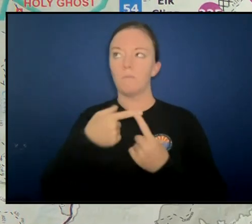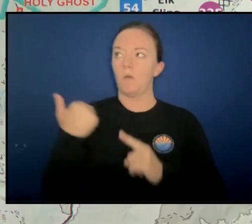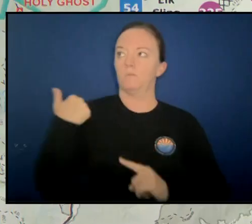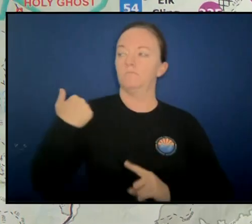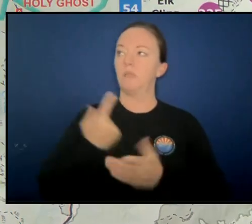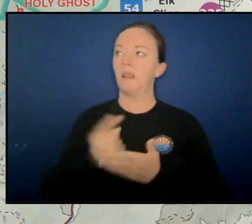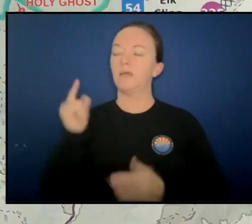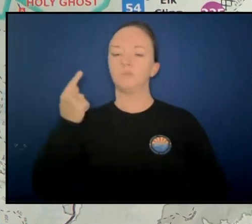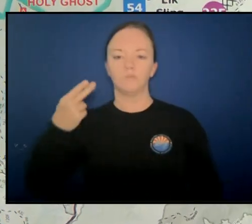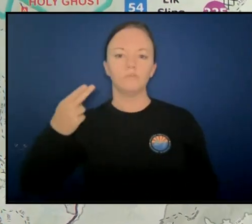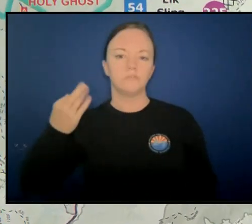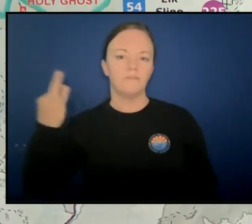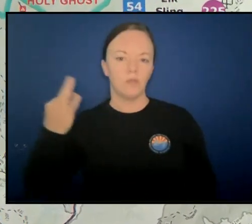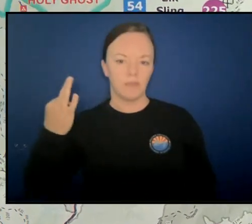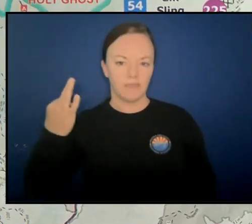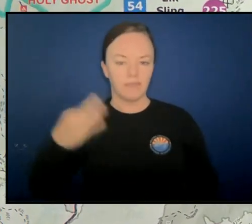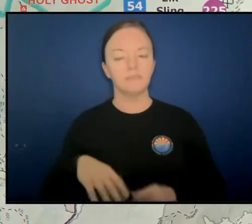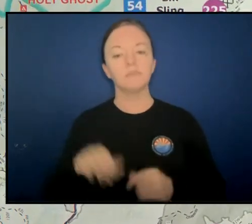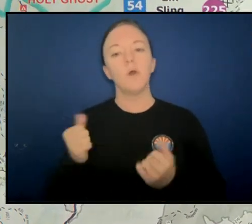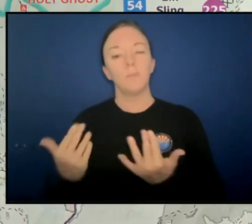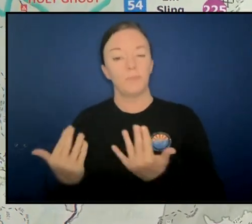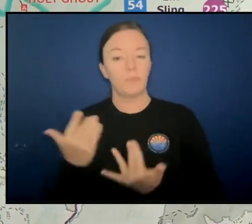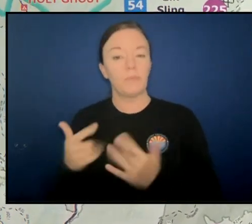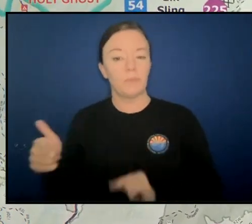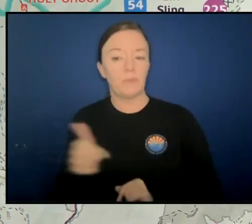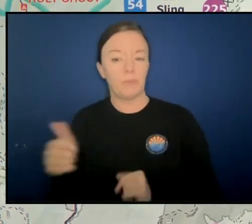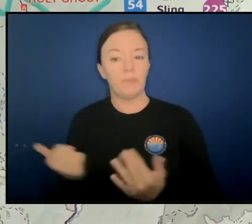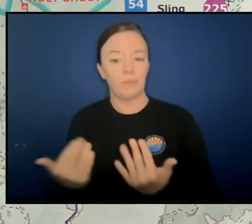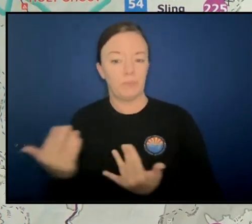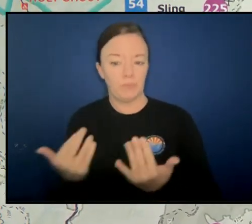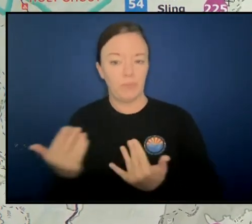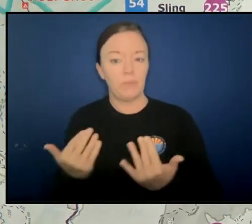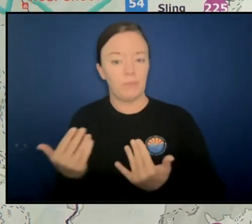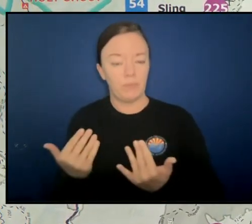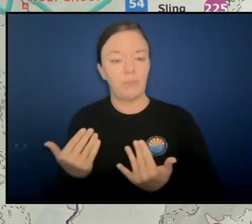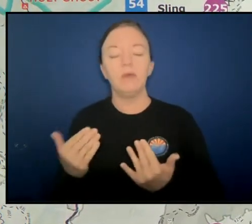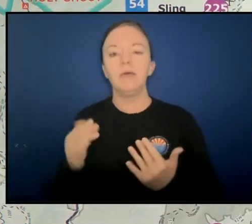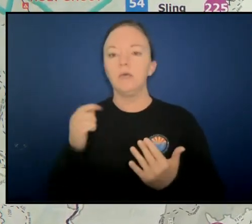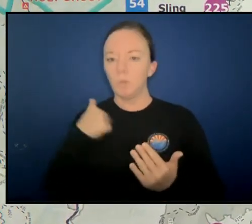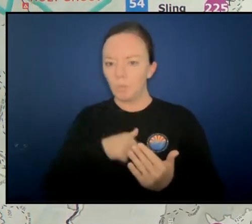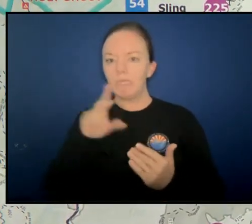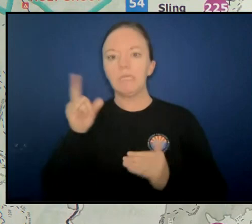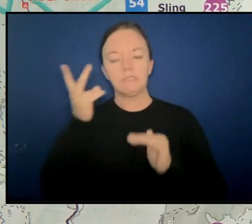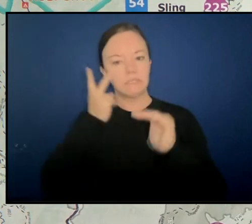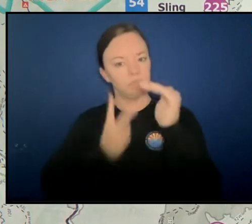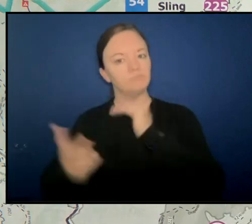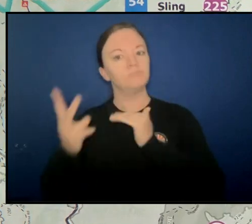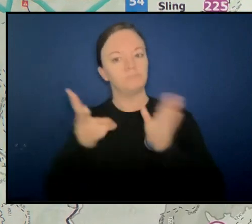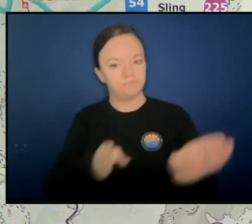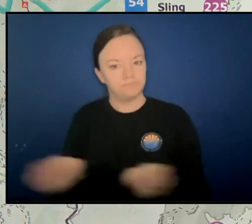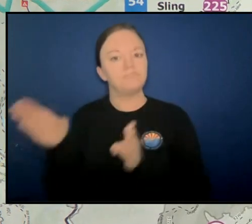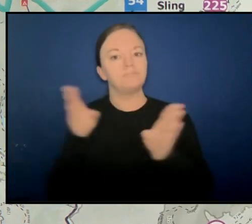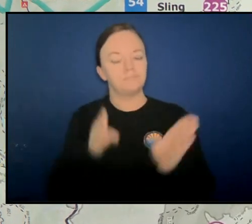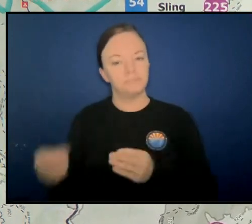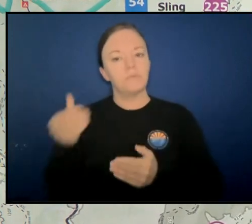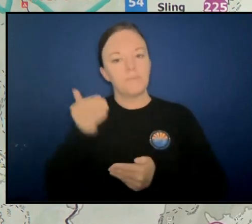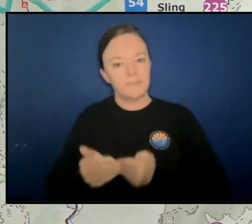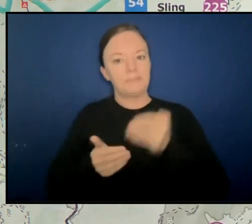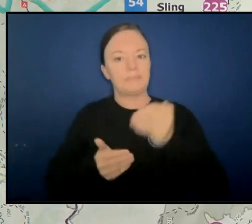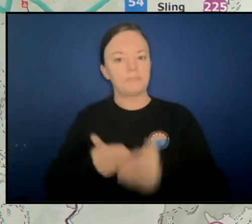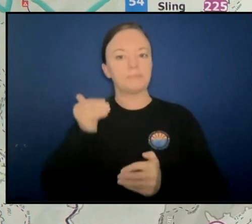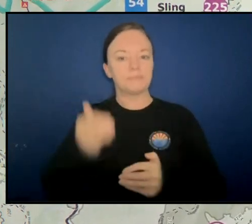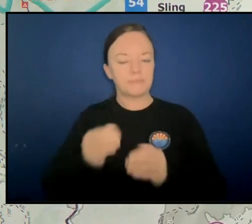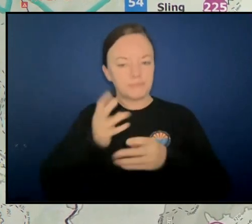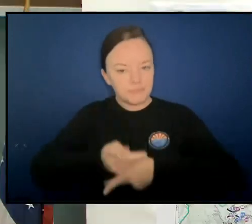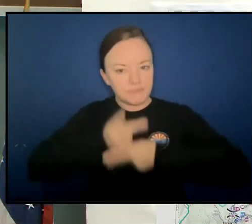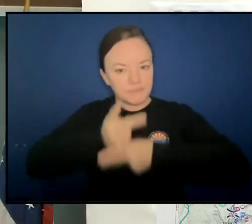So again, that firing operation is it's very well thought out and paced. We're taking our time to get it to where we want, and so